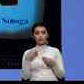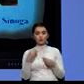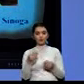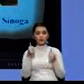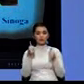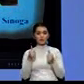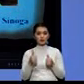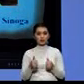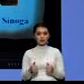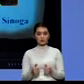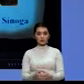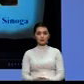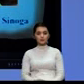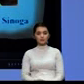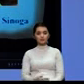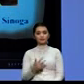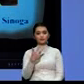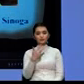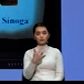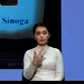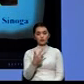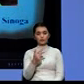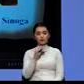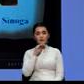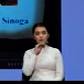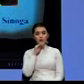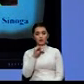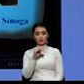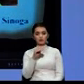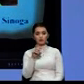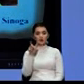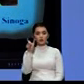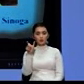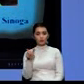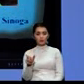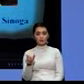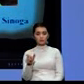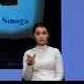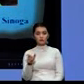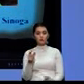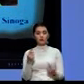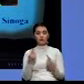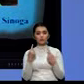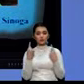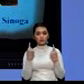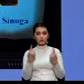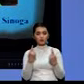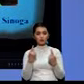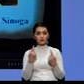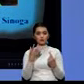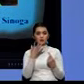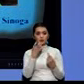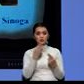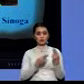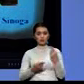bering, ekranda 3ta faylasuf olim allomalarimiz, bobokalonlarimiz